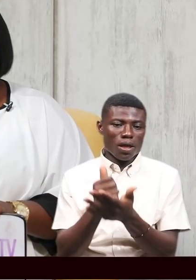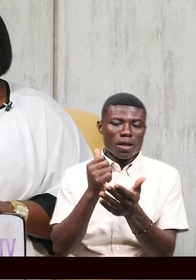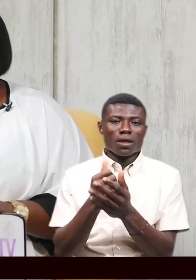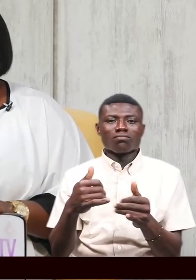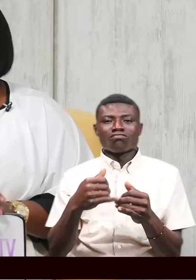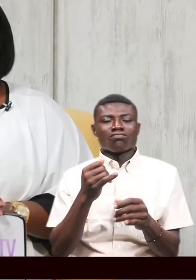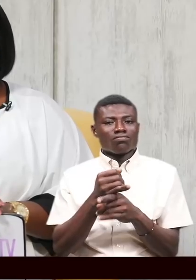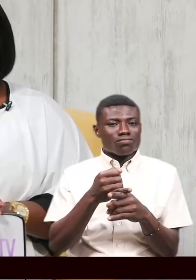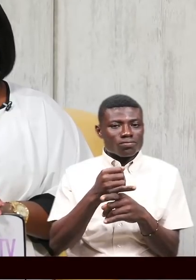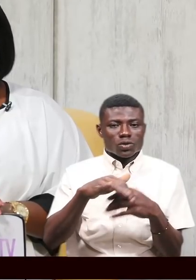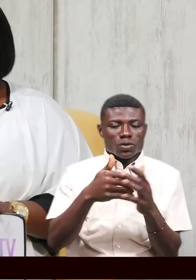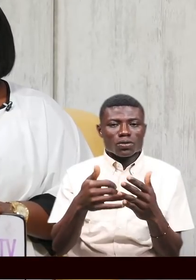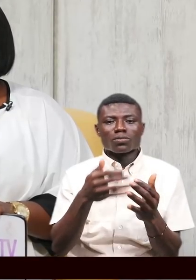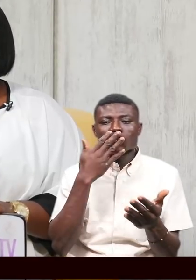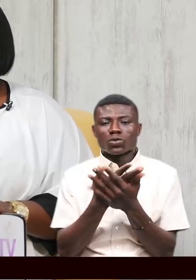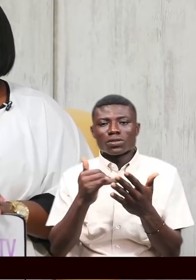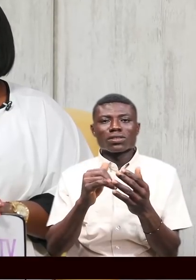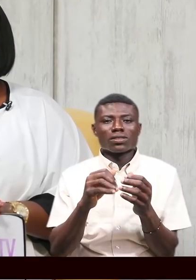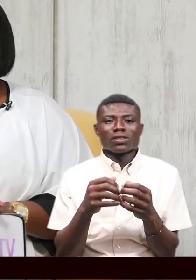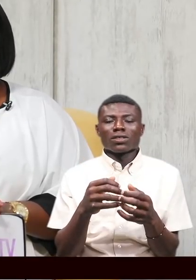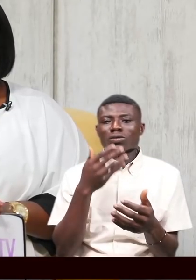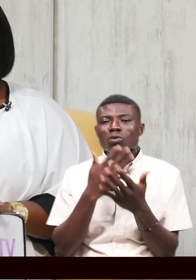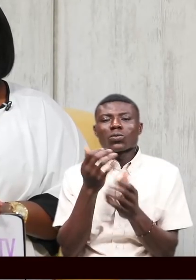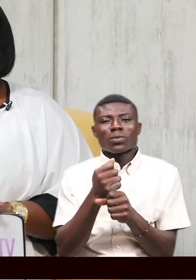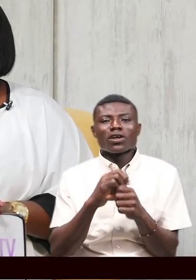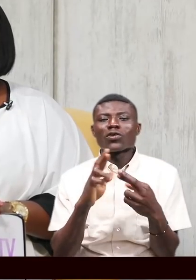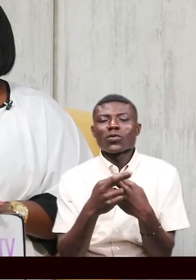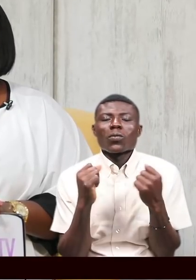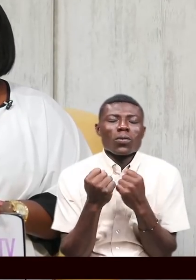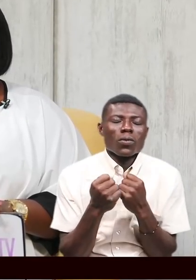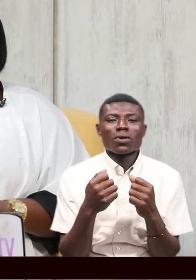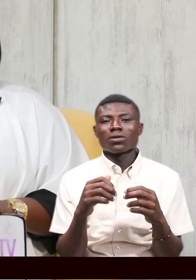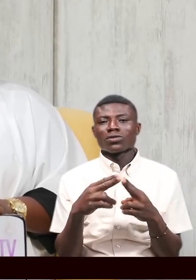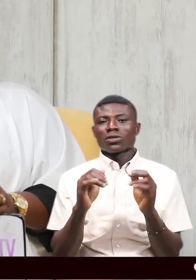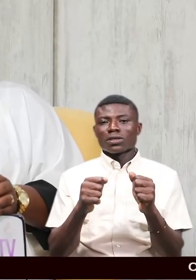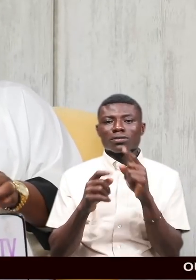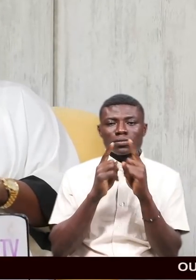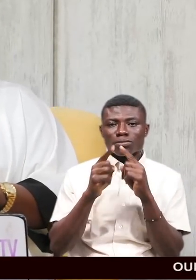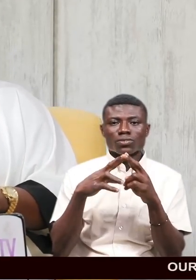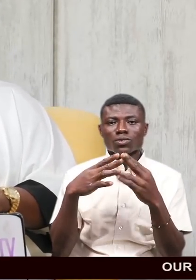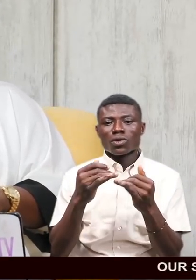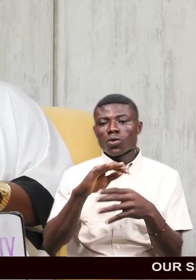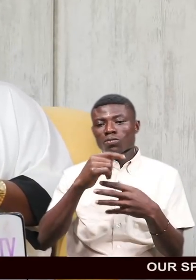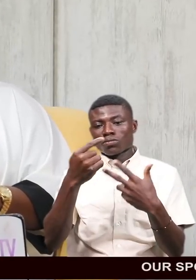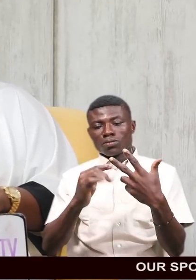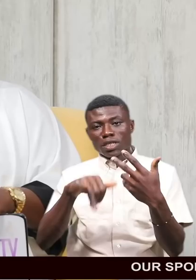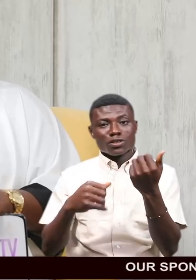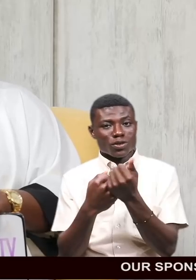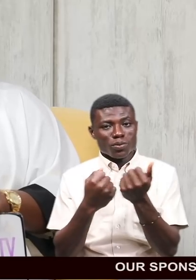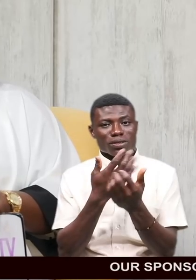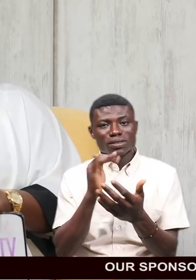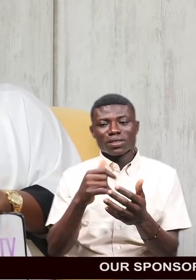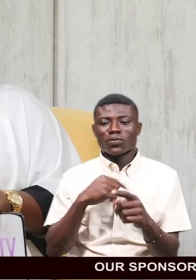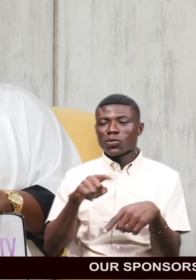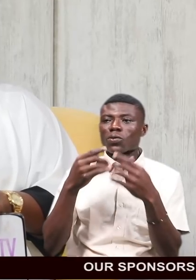then chance any papa pa. Dear madam, you know, when munyam. And only KKB Pro Roof in dear. Any other Romania jebe din komo, me